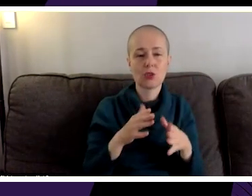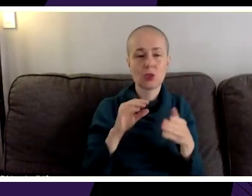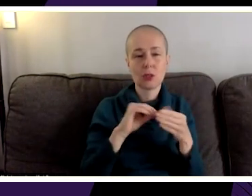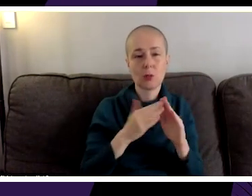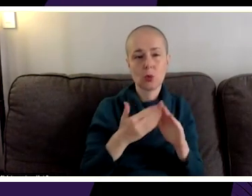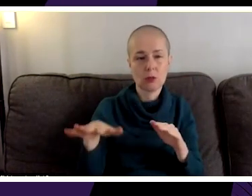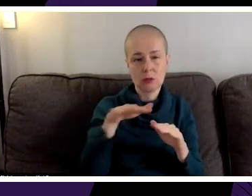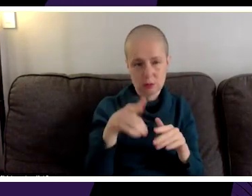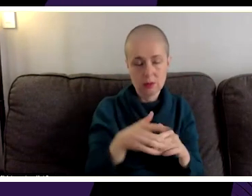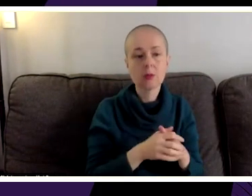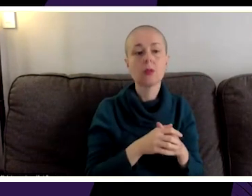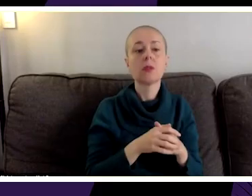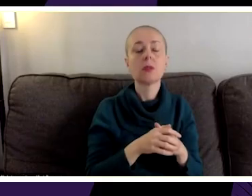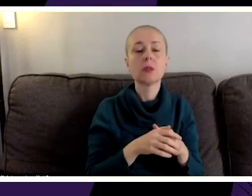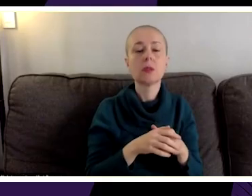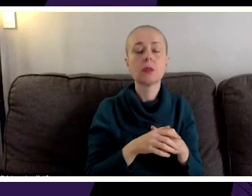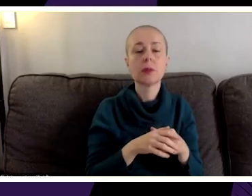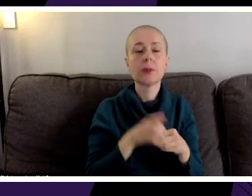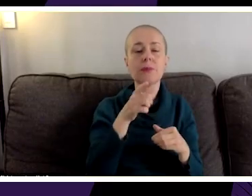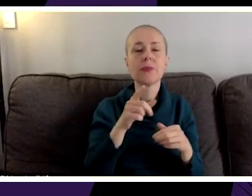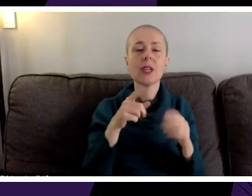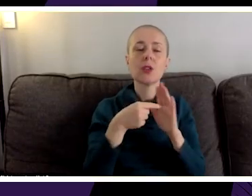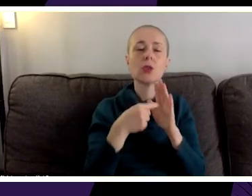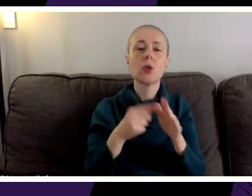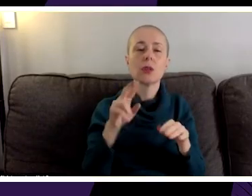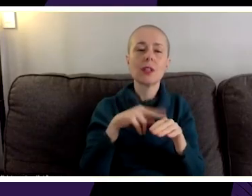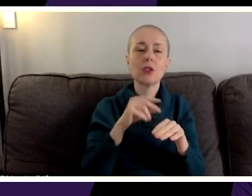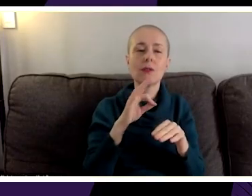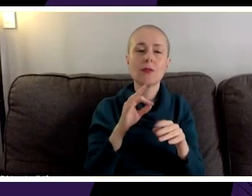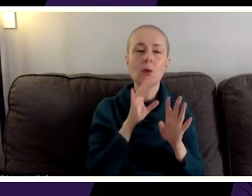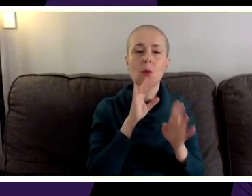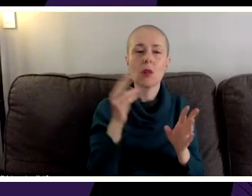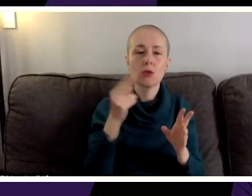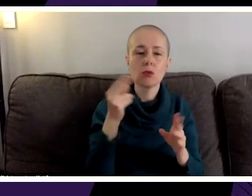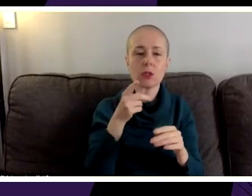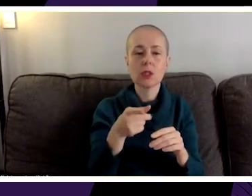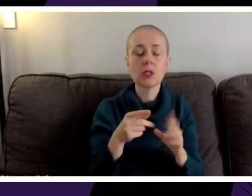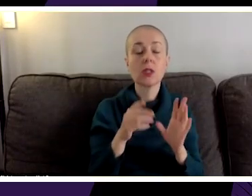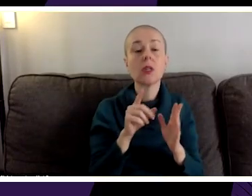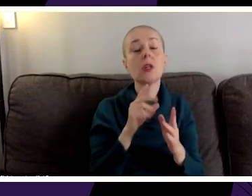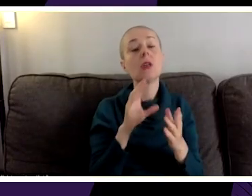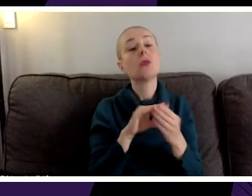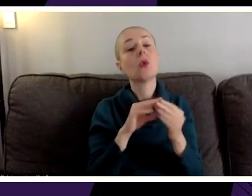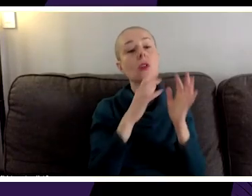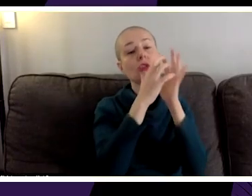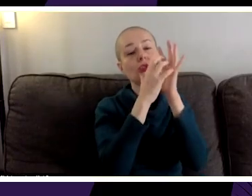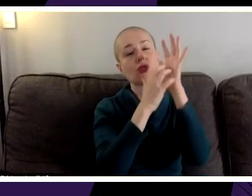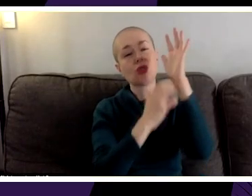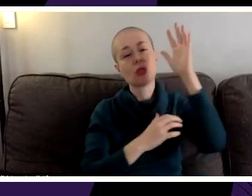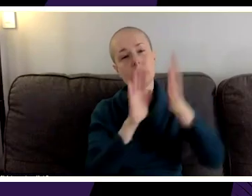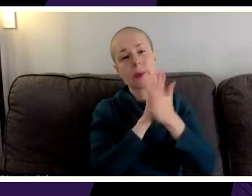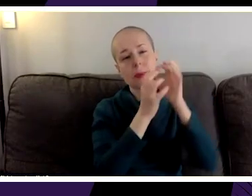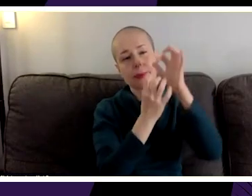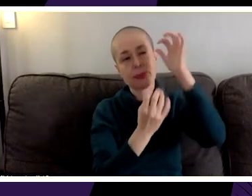For the installation to reflect the nature of oral history, the interview and story were printed in a long scroll. The